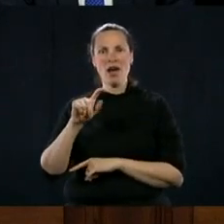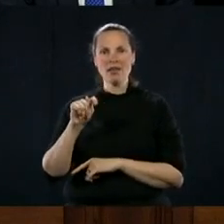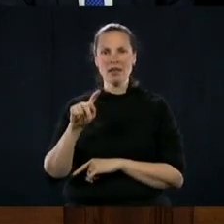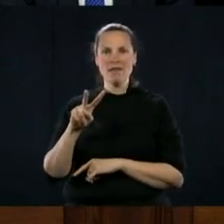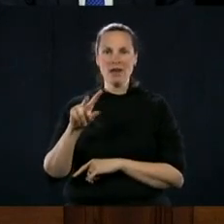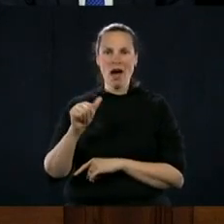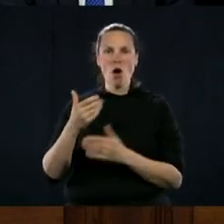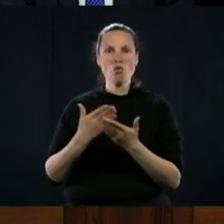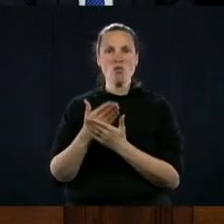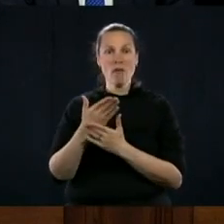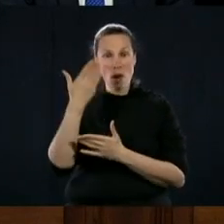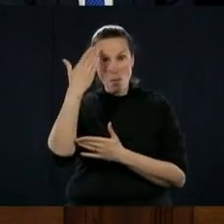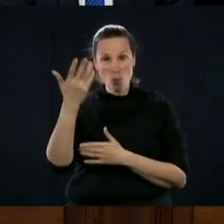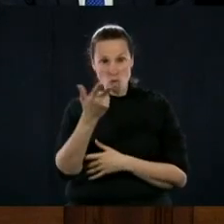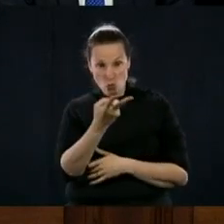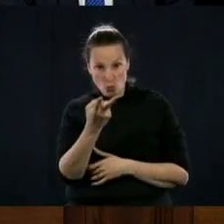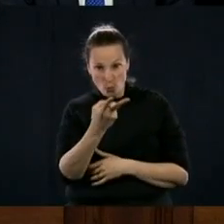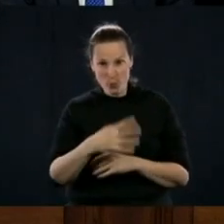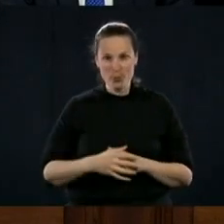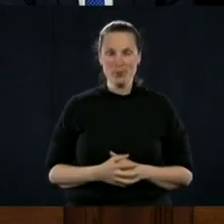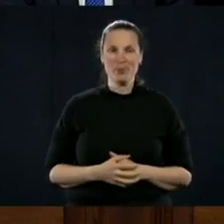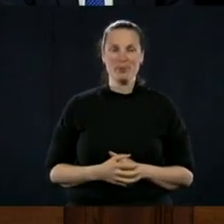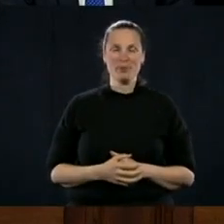Bonjour, Monsieur le Premier ministre. Bonjour, Monsieur Arruda.